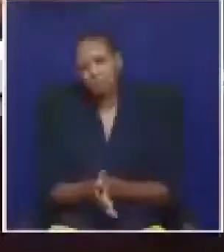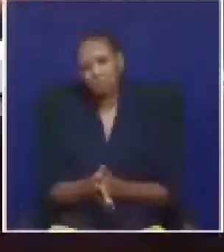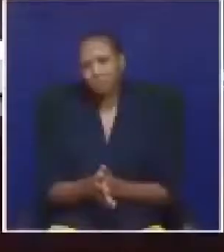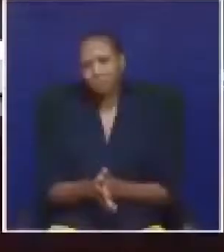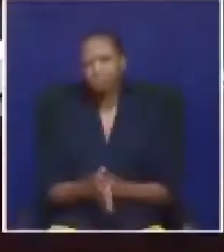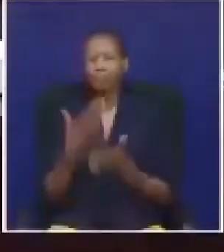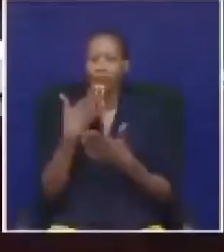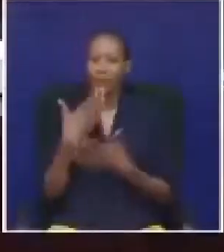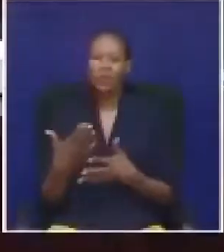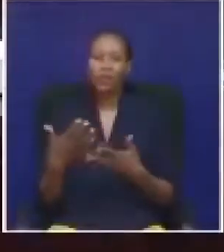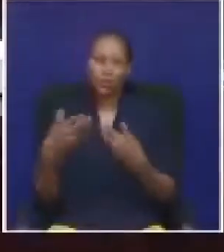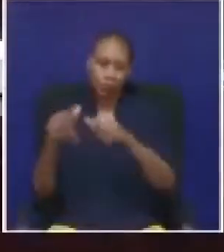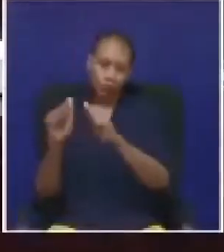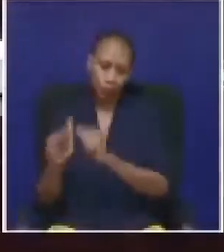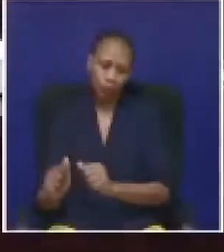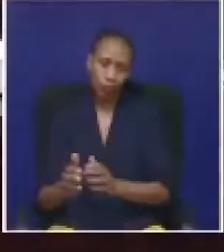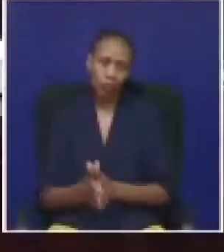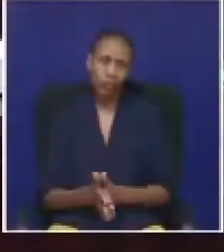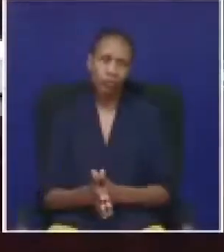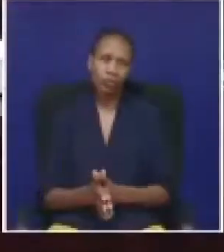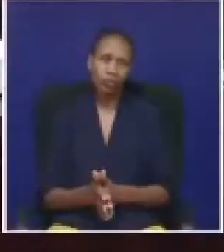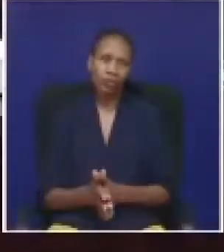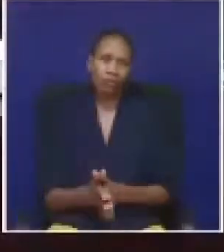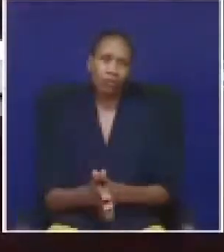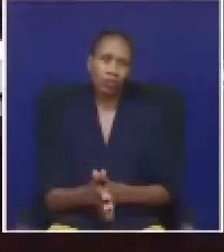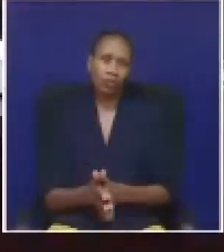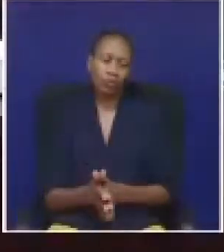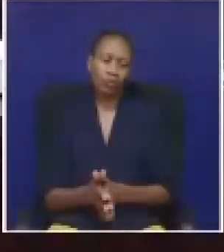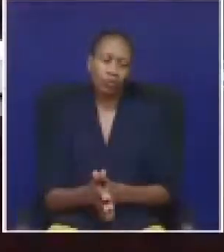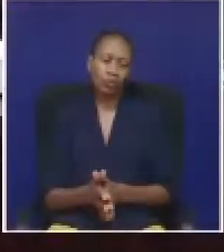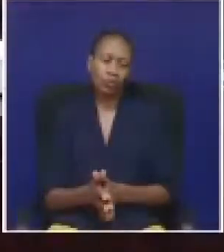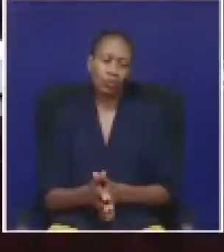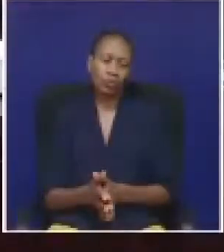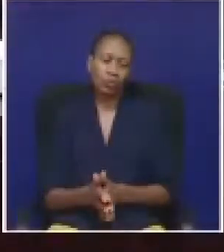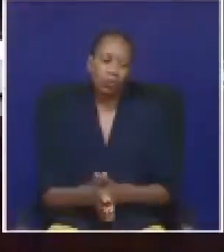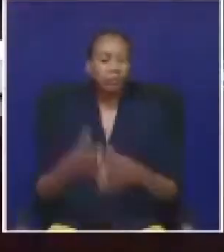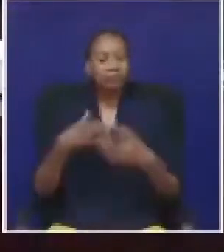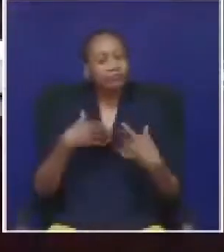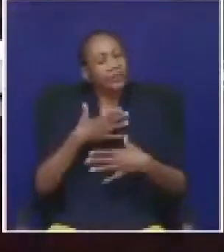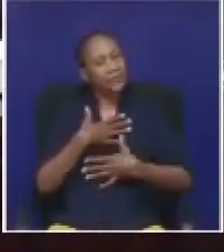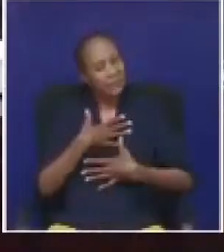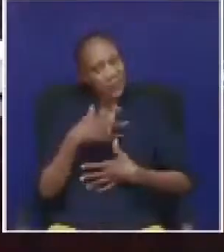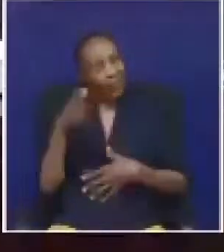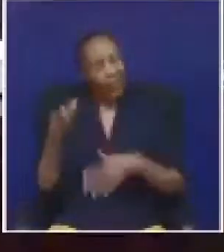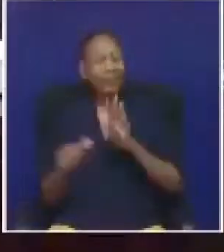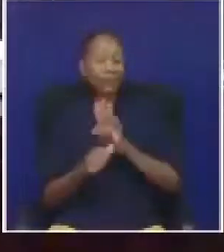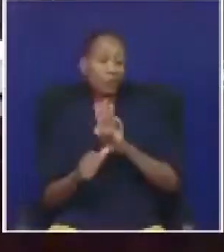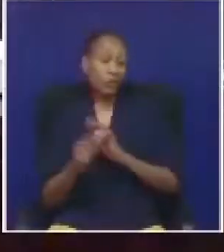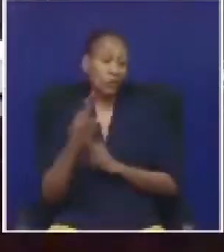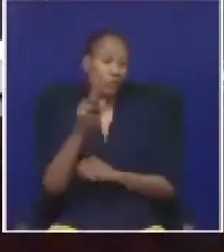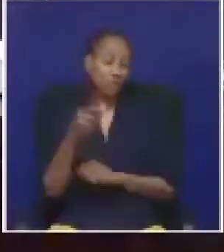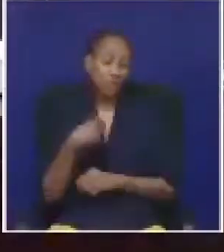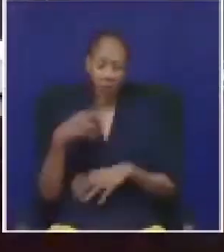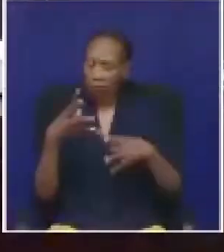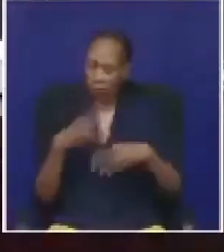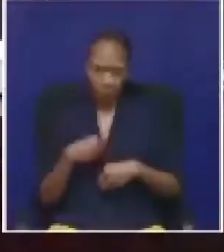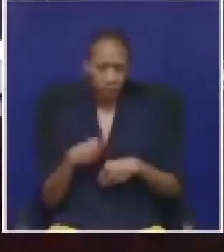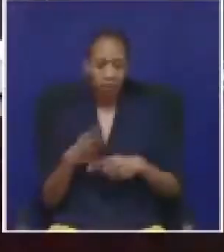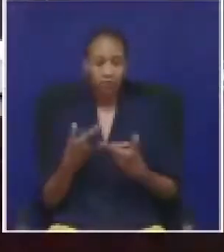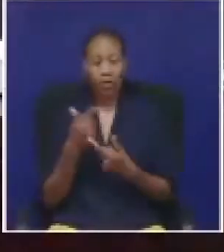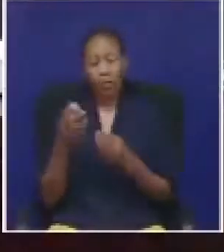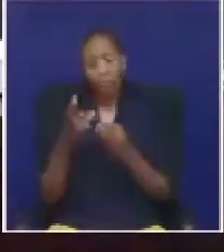Honorable Chairperson. Honorable Chairperson, let me appreciate this important question